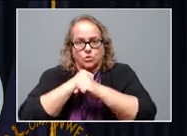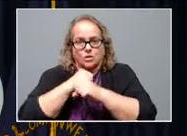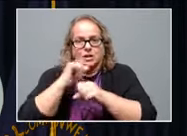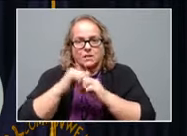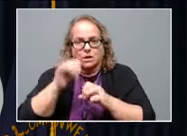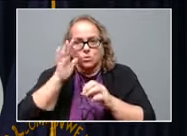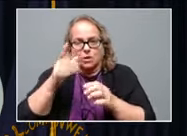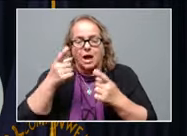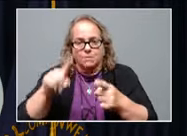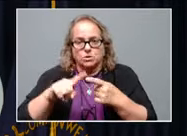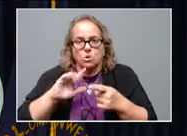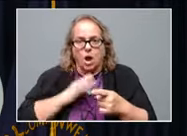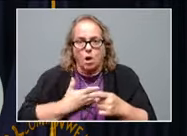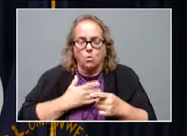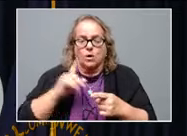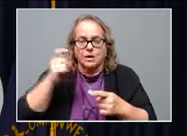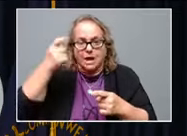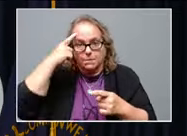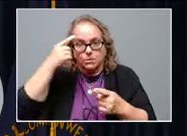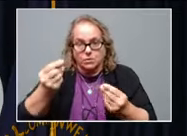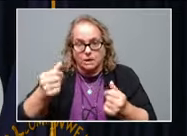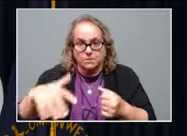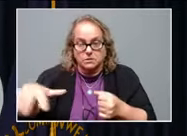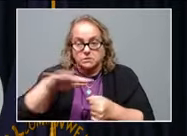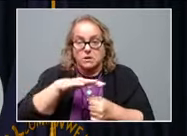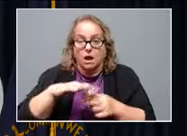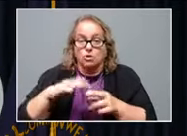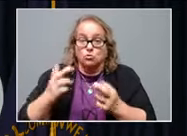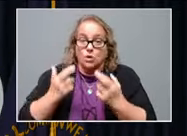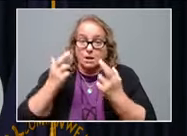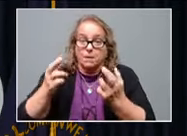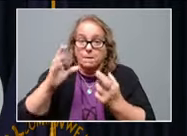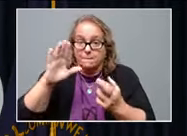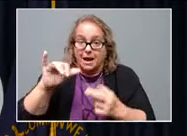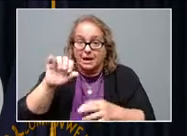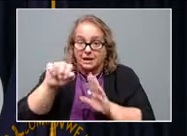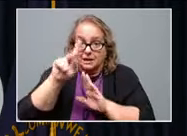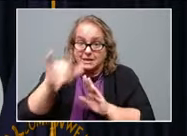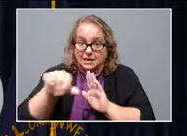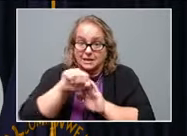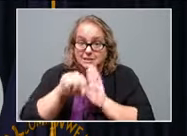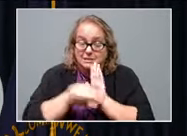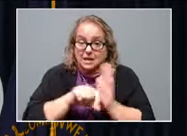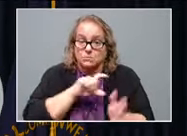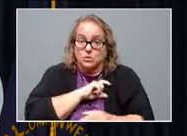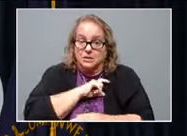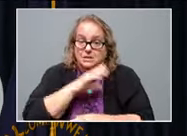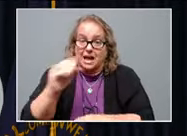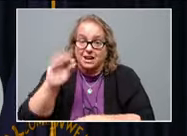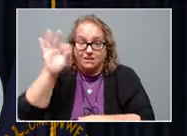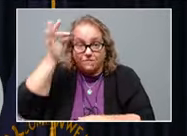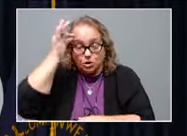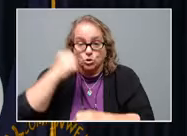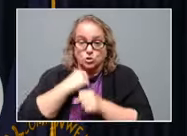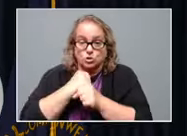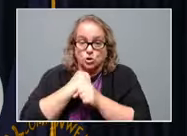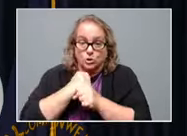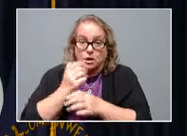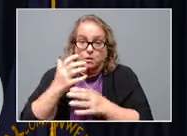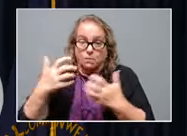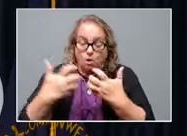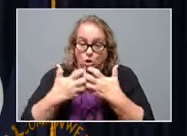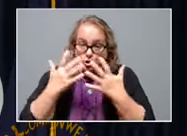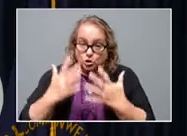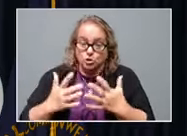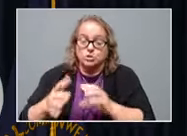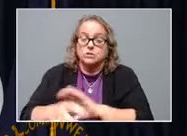Capitol campus. Upon recommendation of the Kentucky State Police and federal security partners, the Finance and Administration Cabinet's Department for